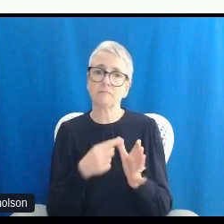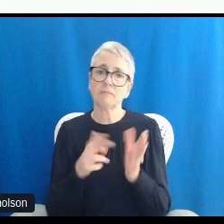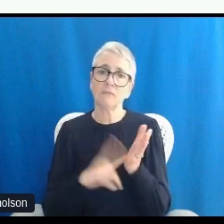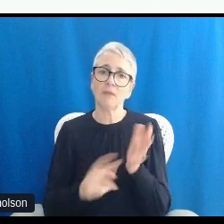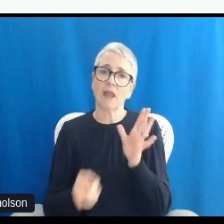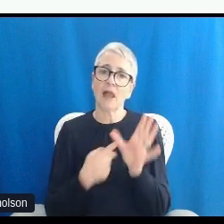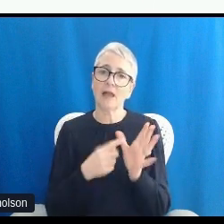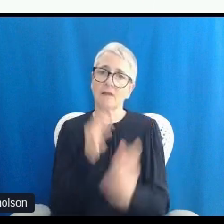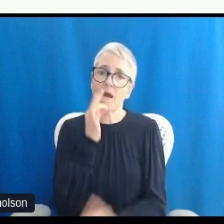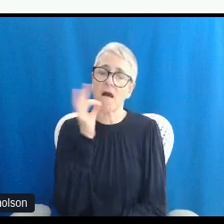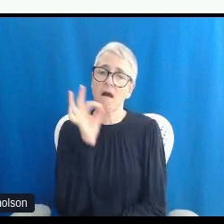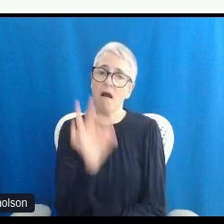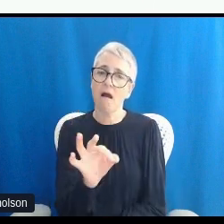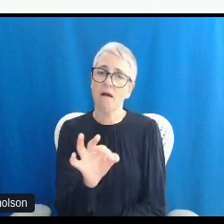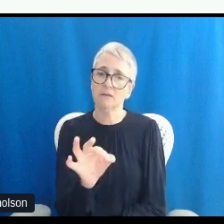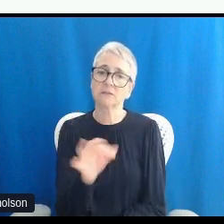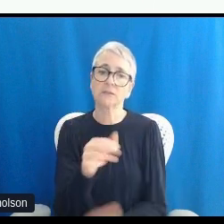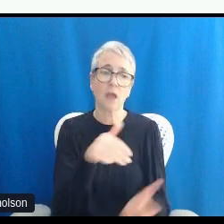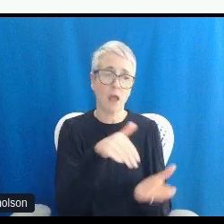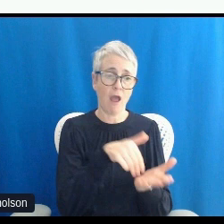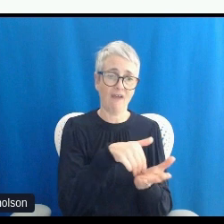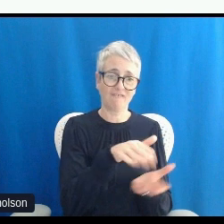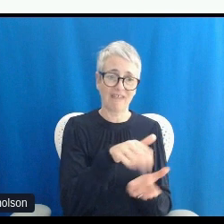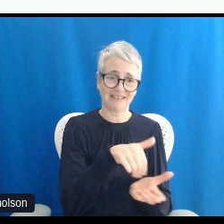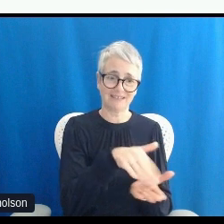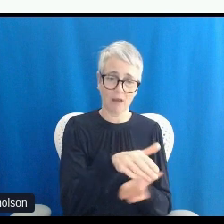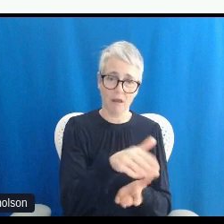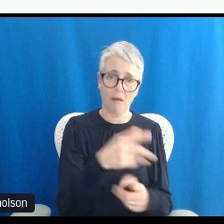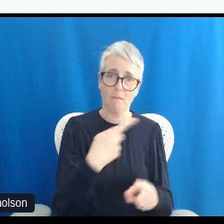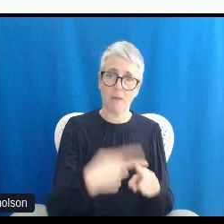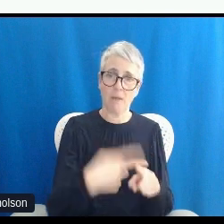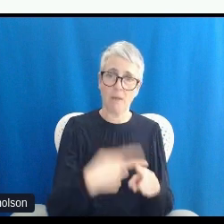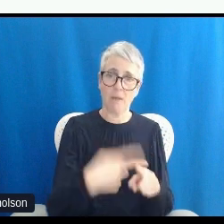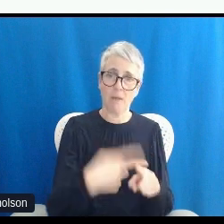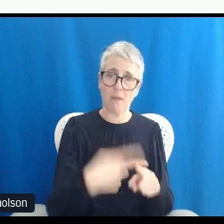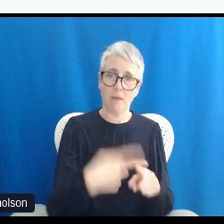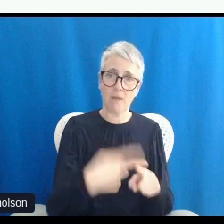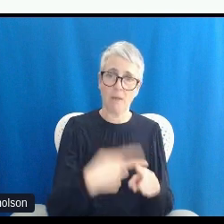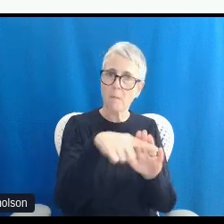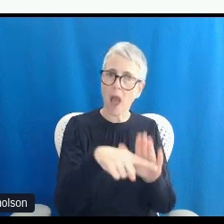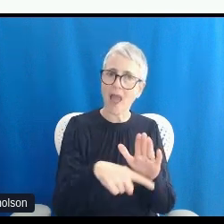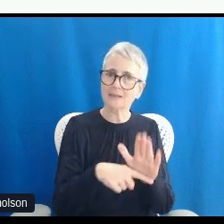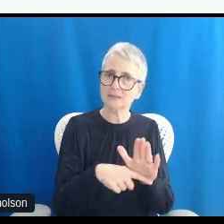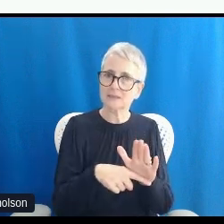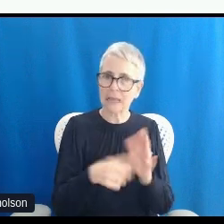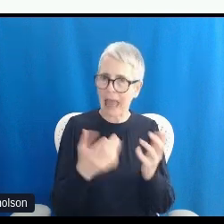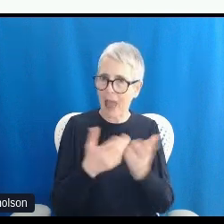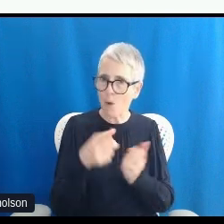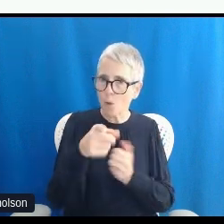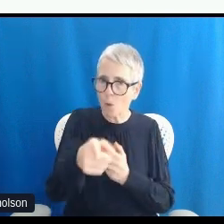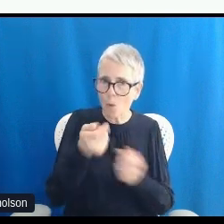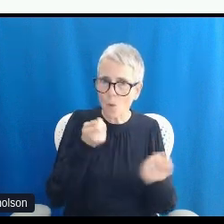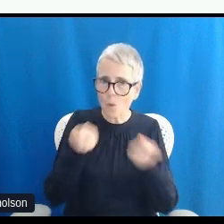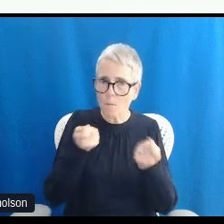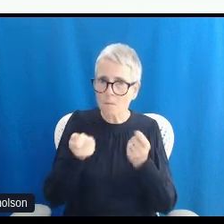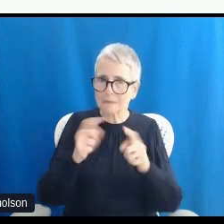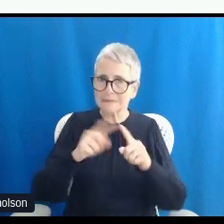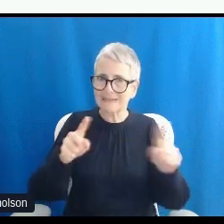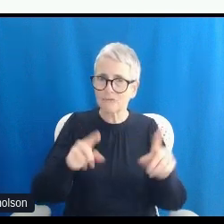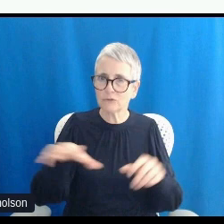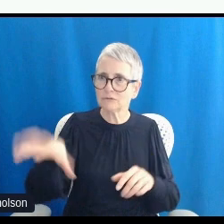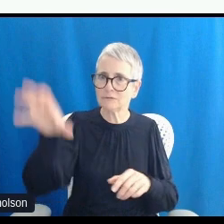in terms of vendors and compliance, how do you cope with different laws and guidelines,